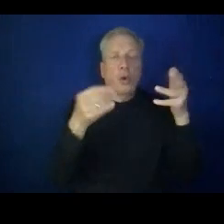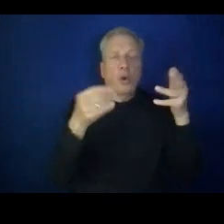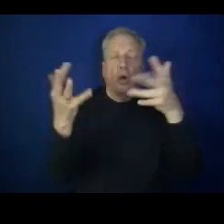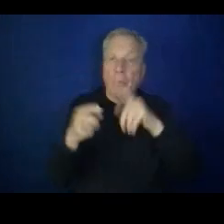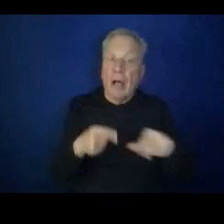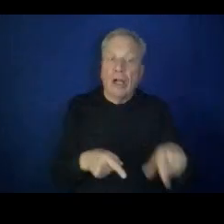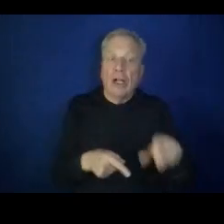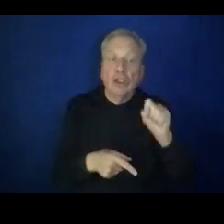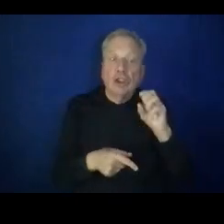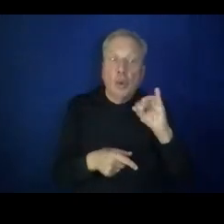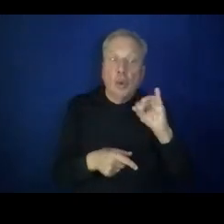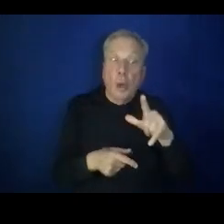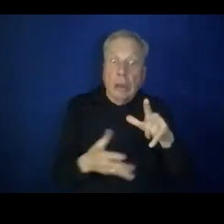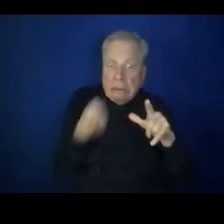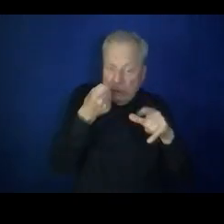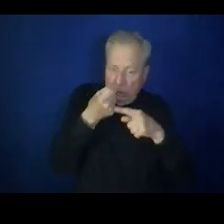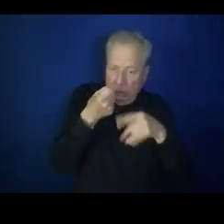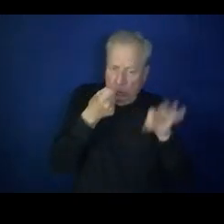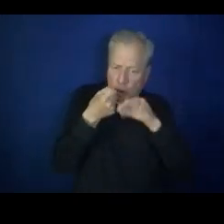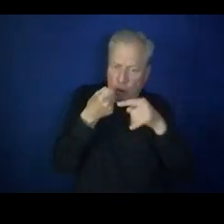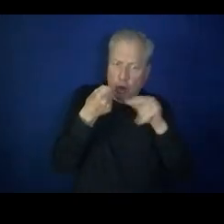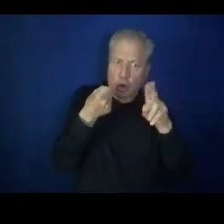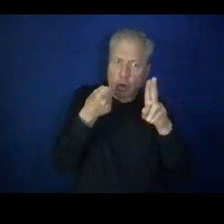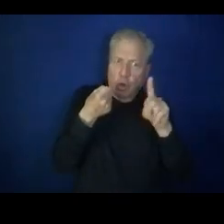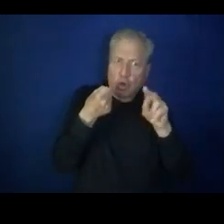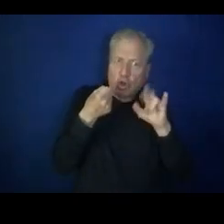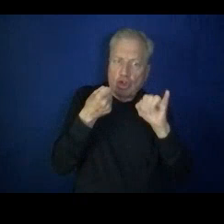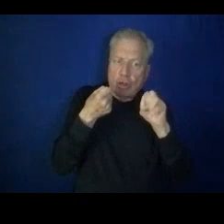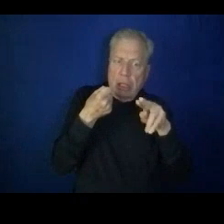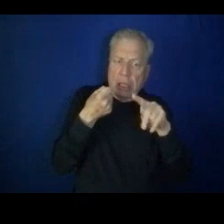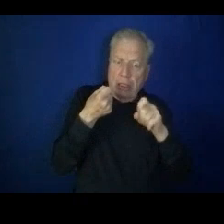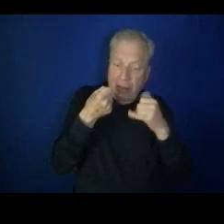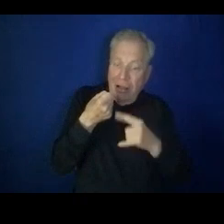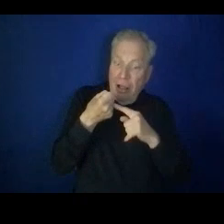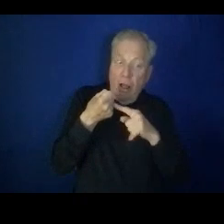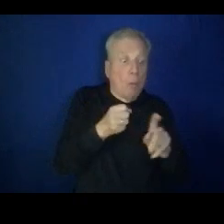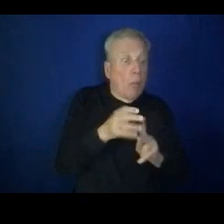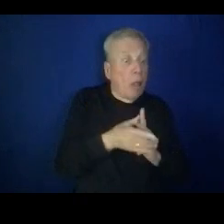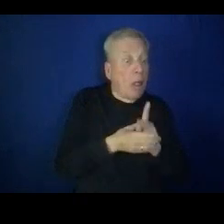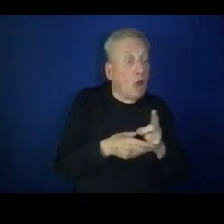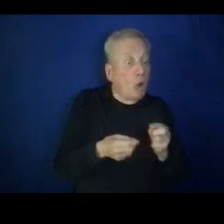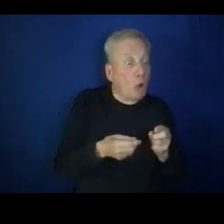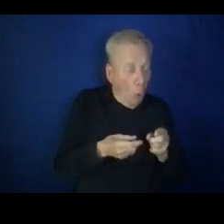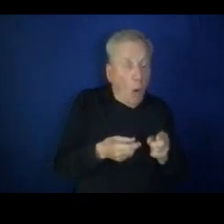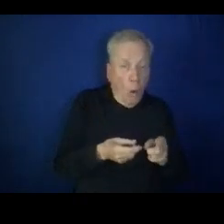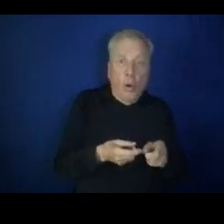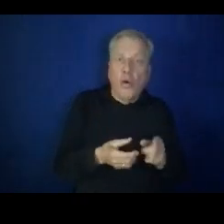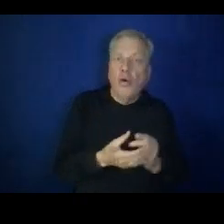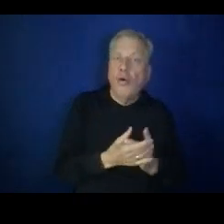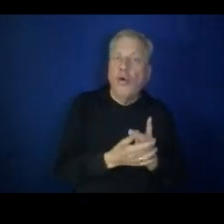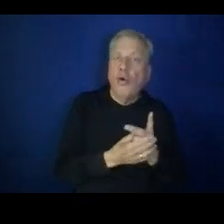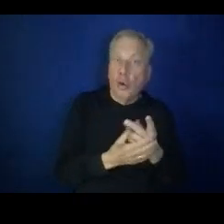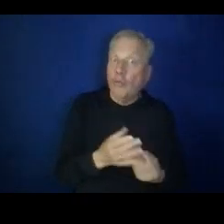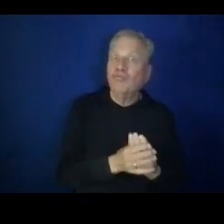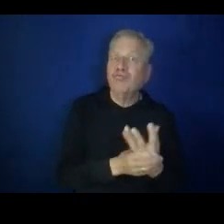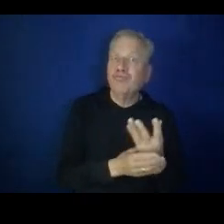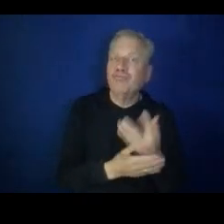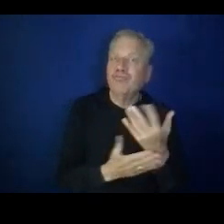these nutrients. And then in turn, the plants actually have a role in this. They exudate. So